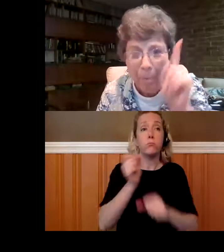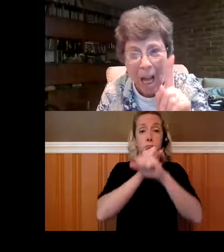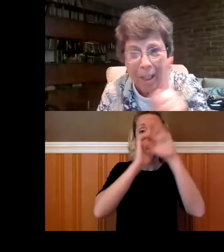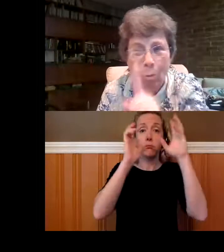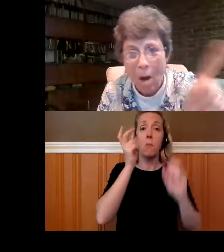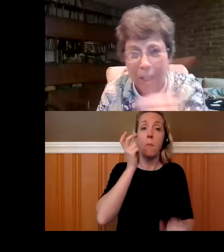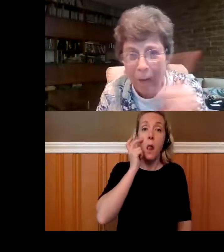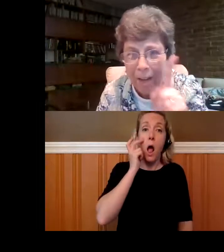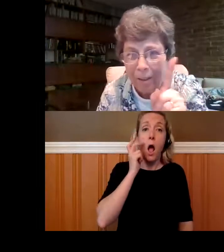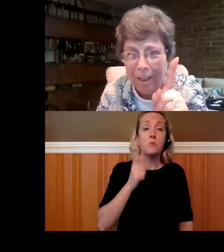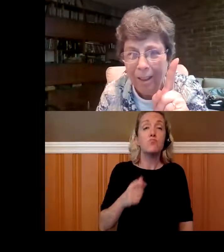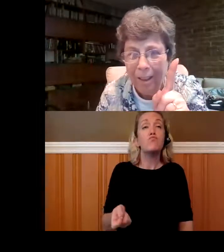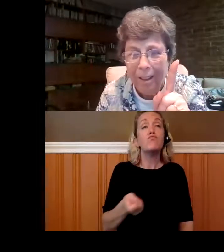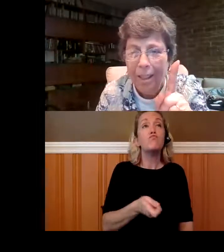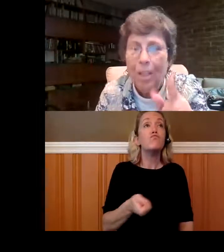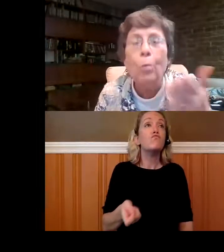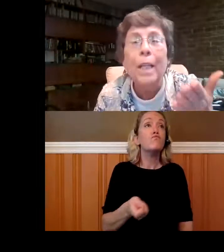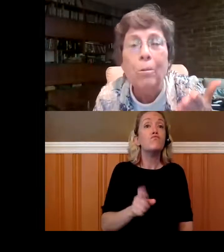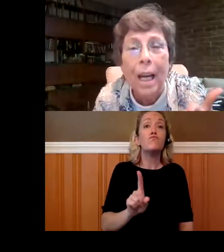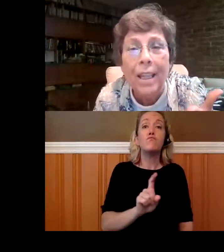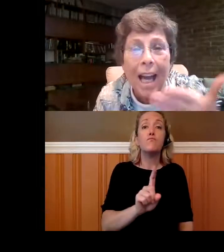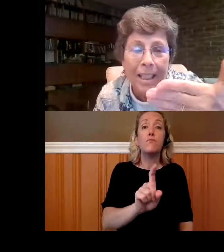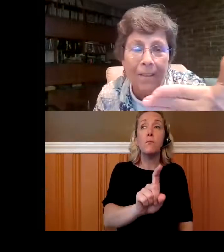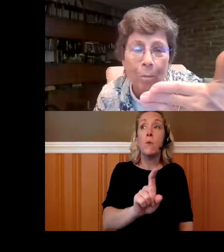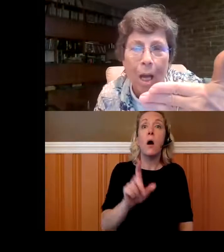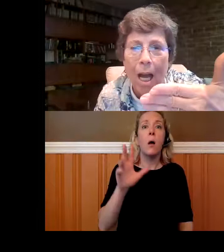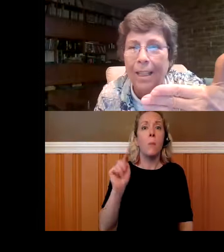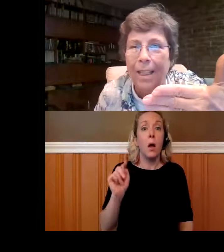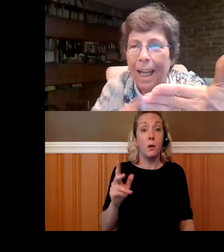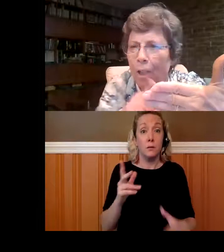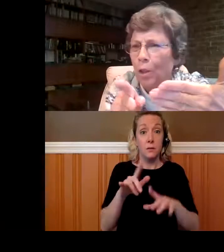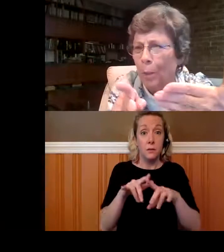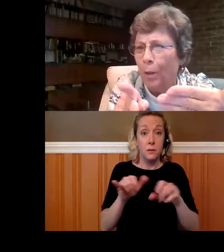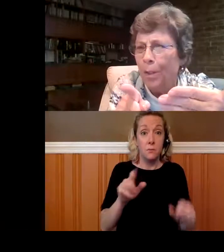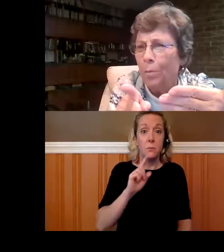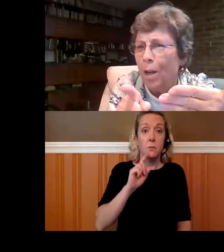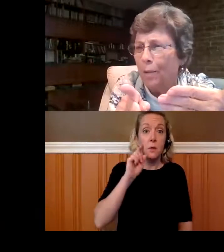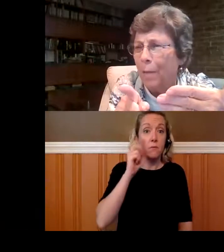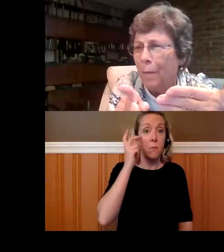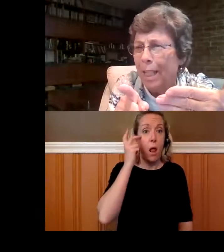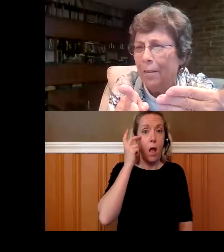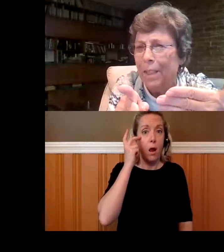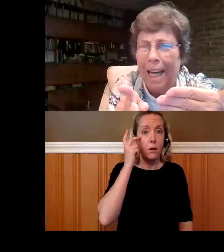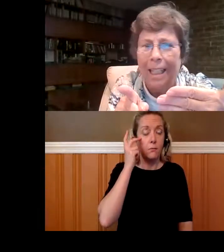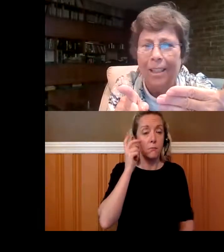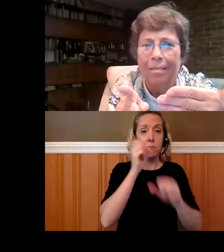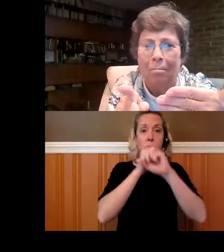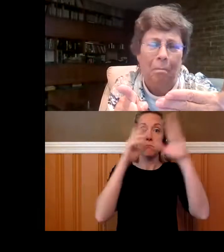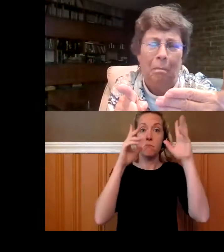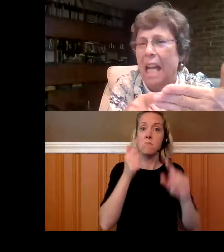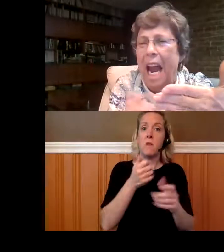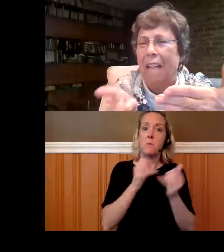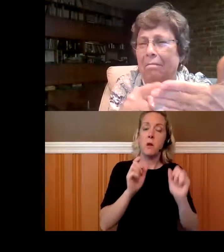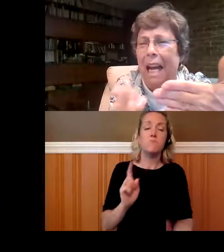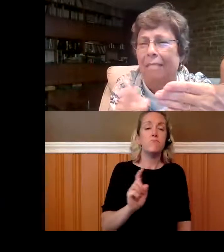read that, deaf and blind, and looked at the person walking around by himself, standing there, nah, that's not happening. So